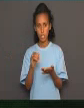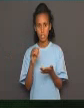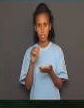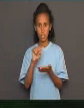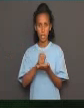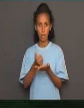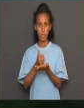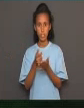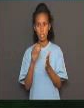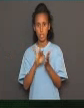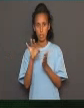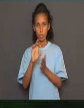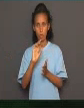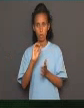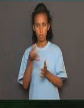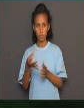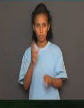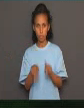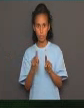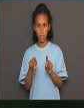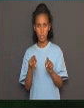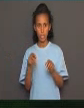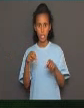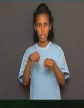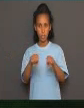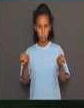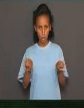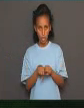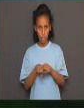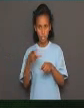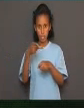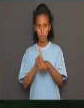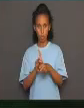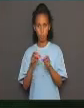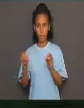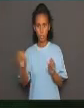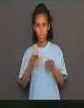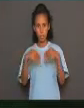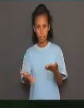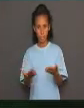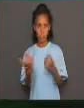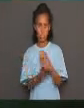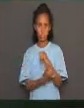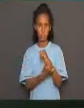average number of people per square kilometer in a given region.